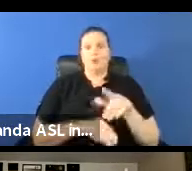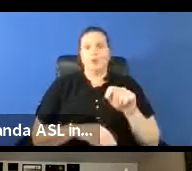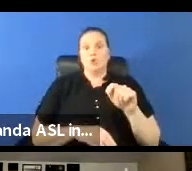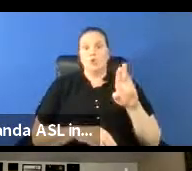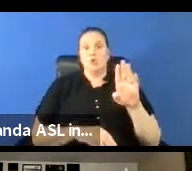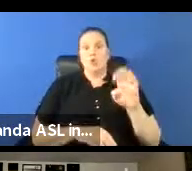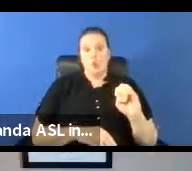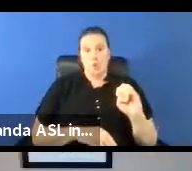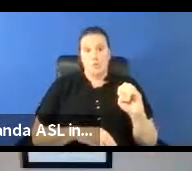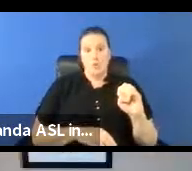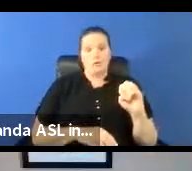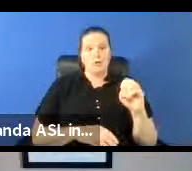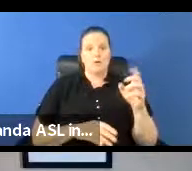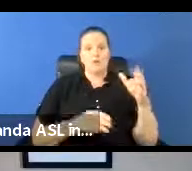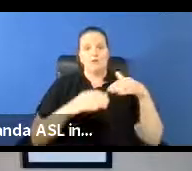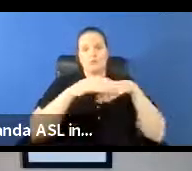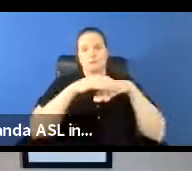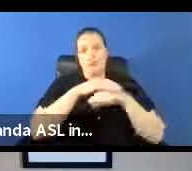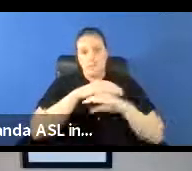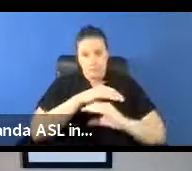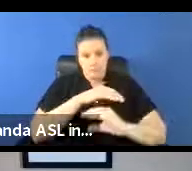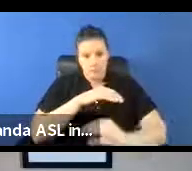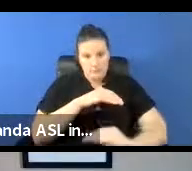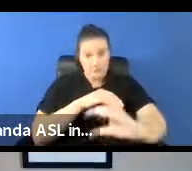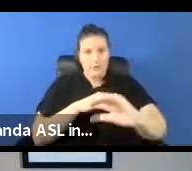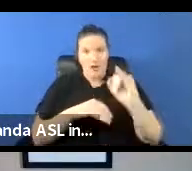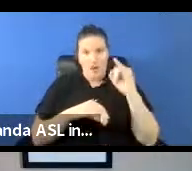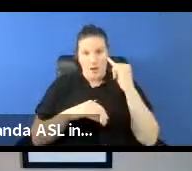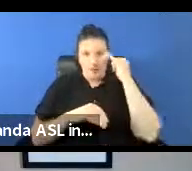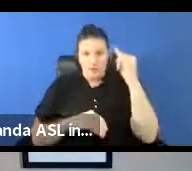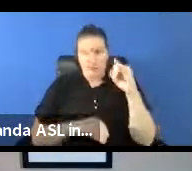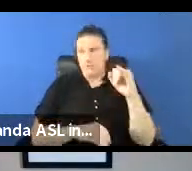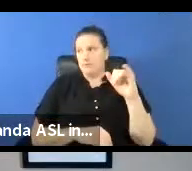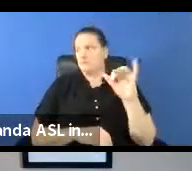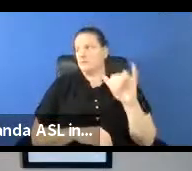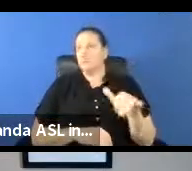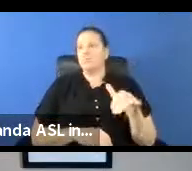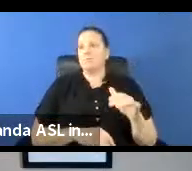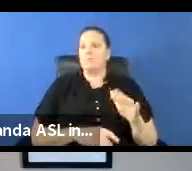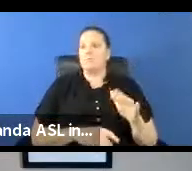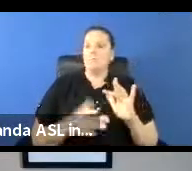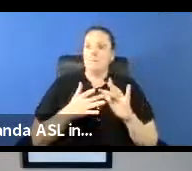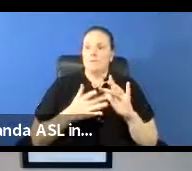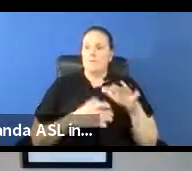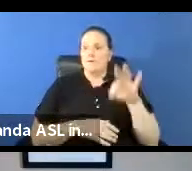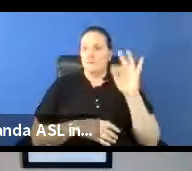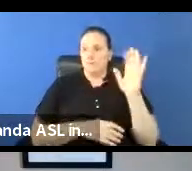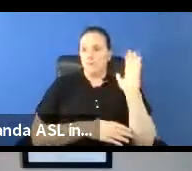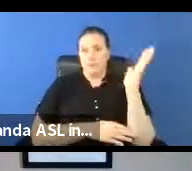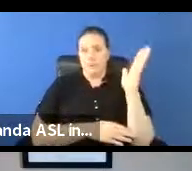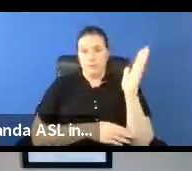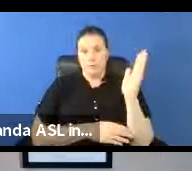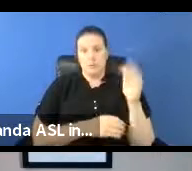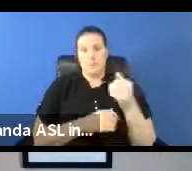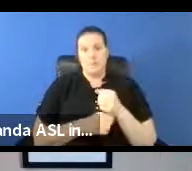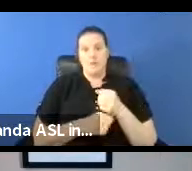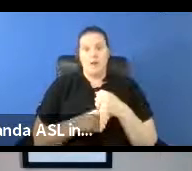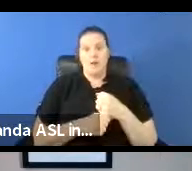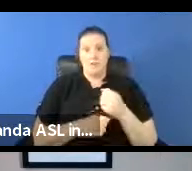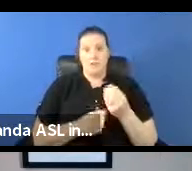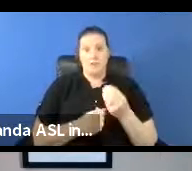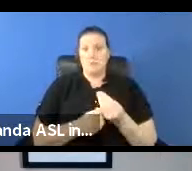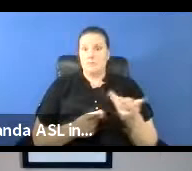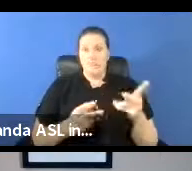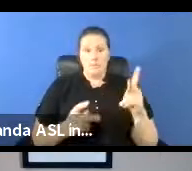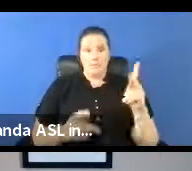idea. And on our website, you will find a presentation that we made to several